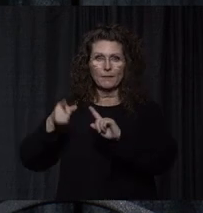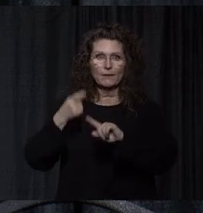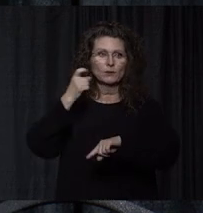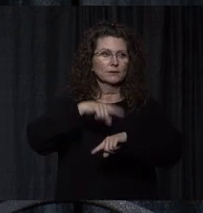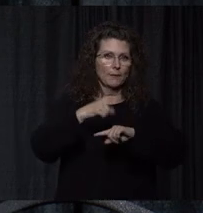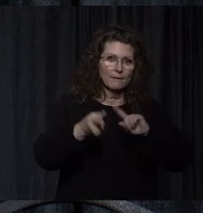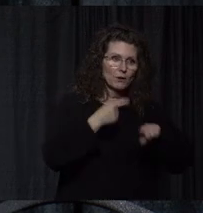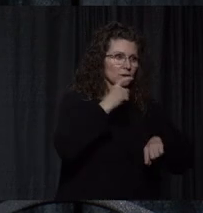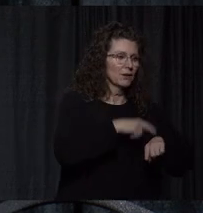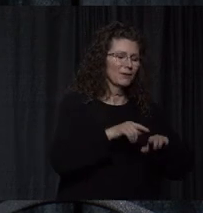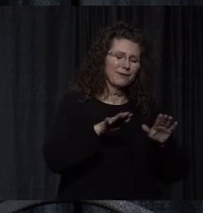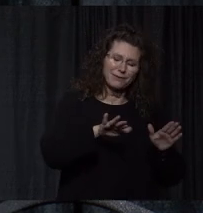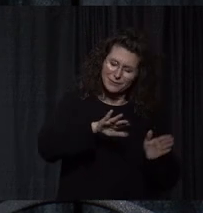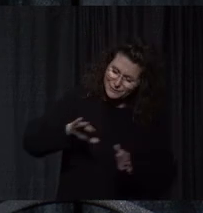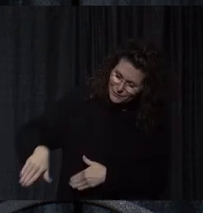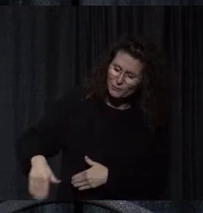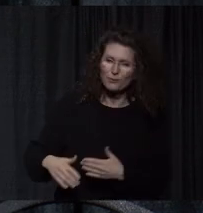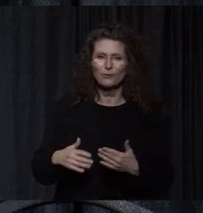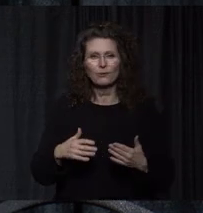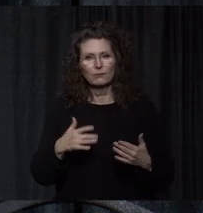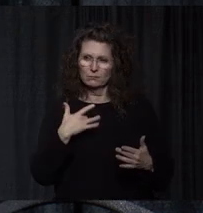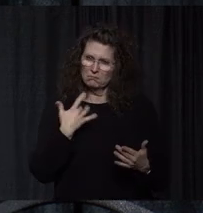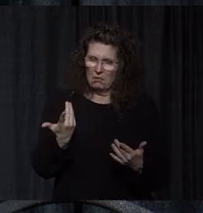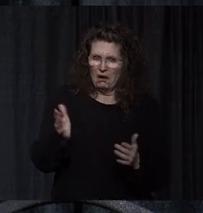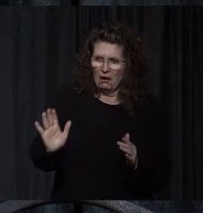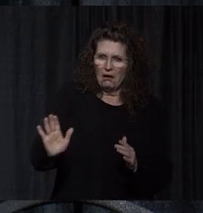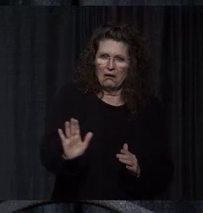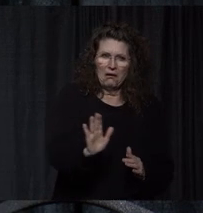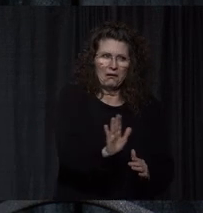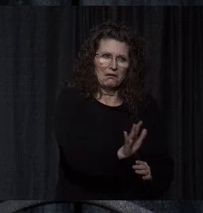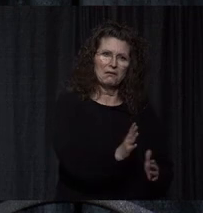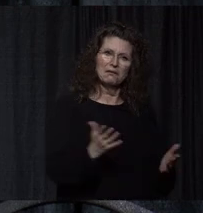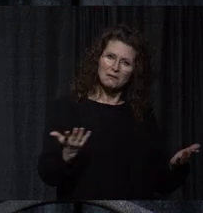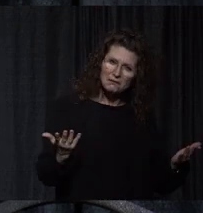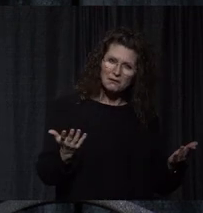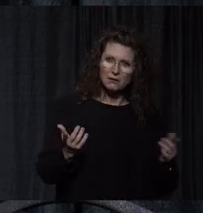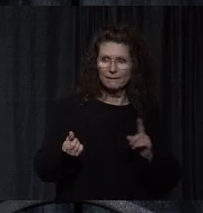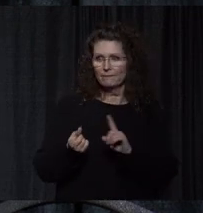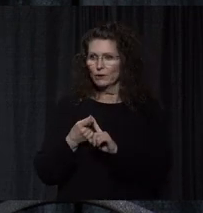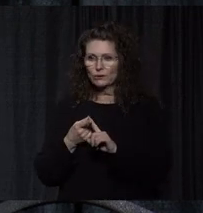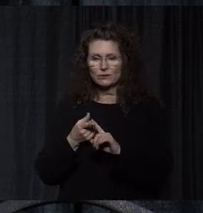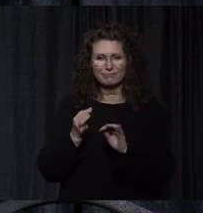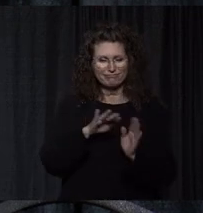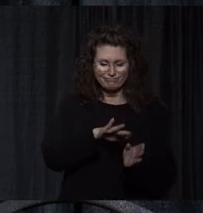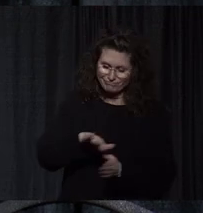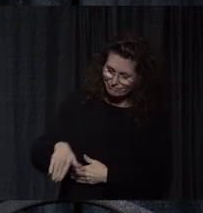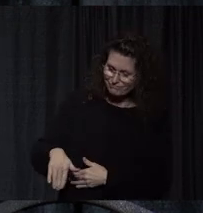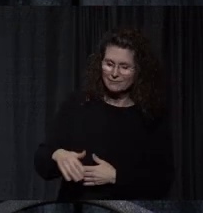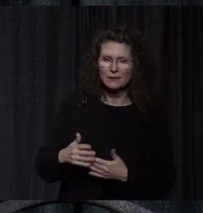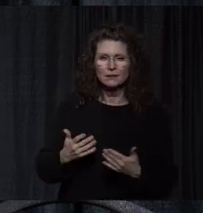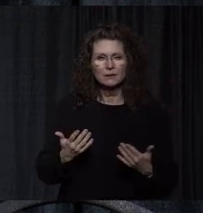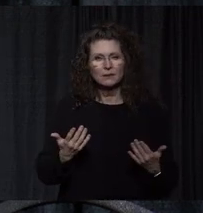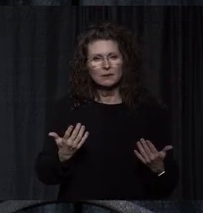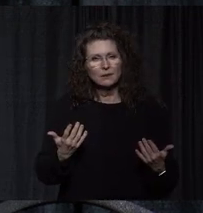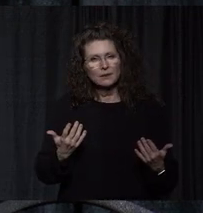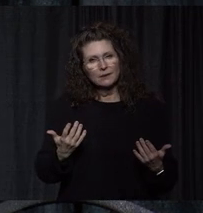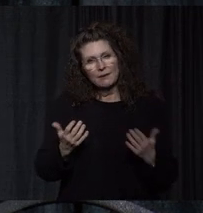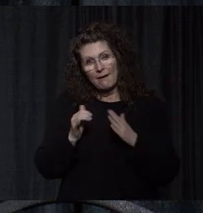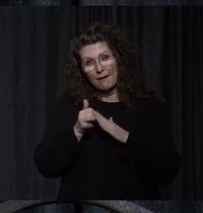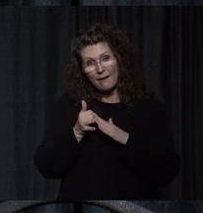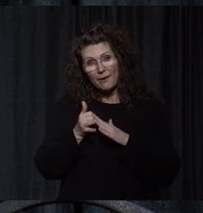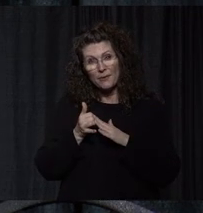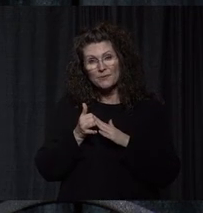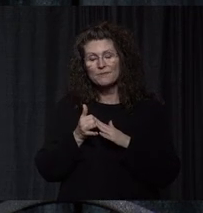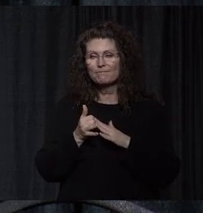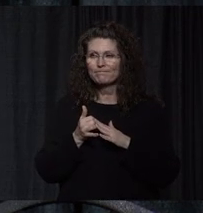this day and age, we're still having firsts. We need to do away with firsts. And in order to do that, we need to